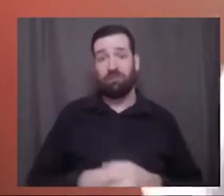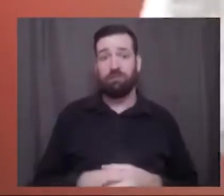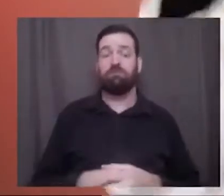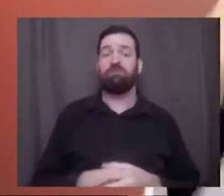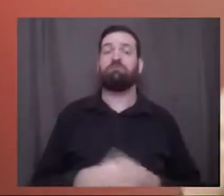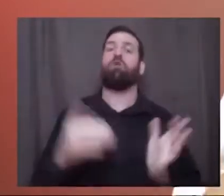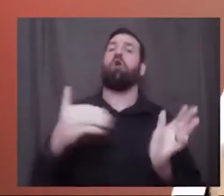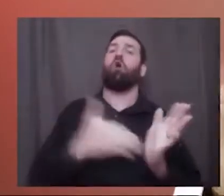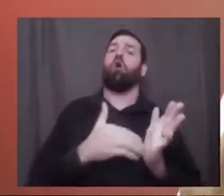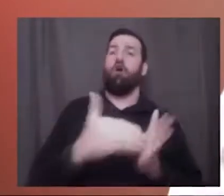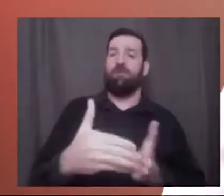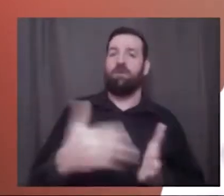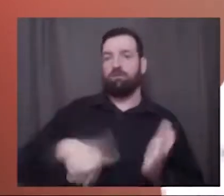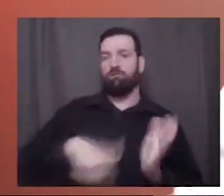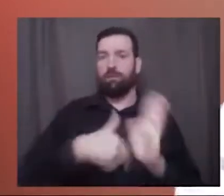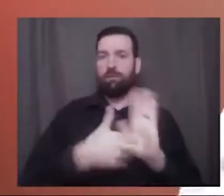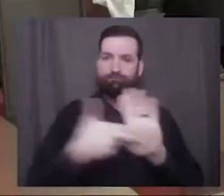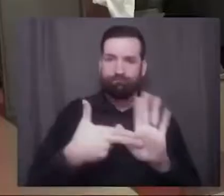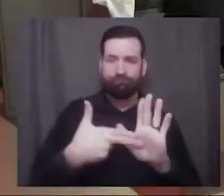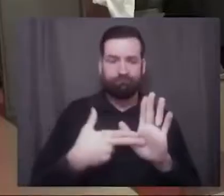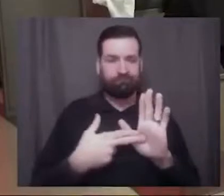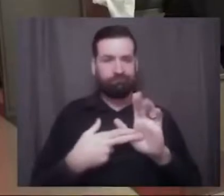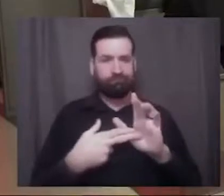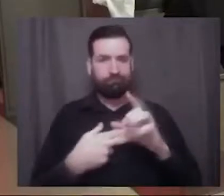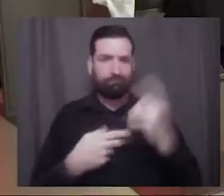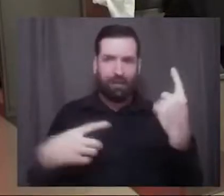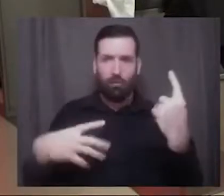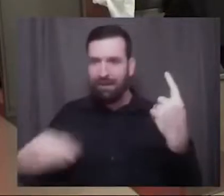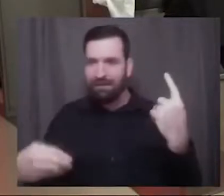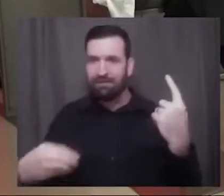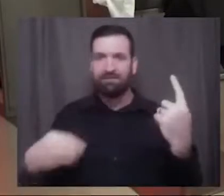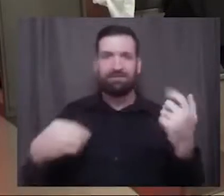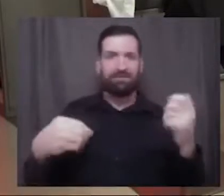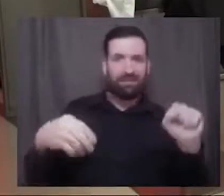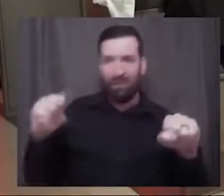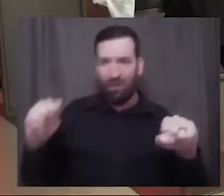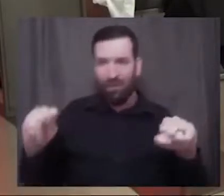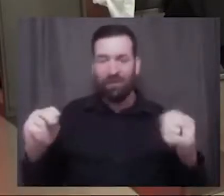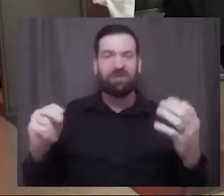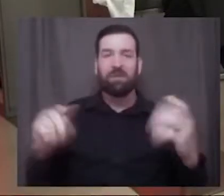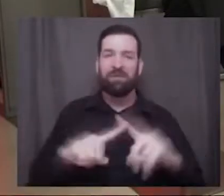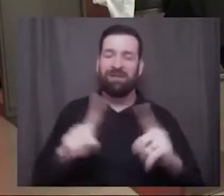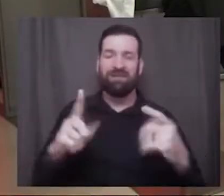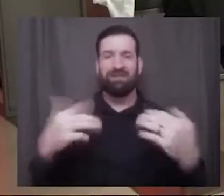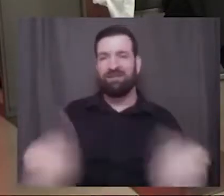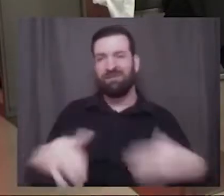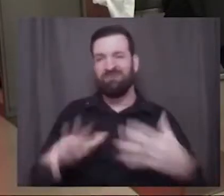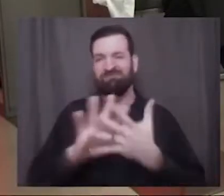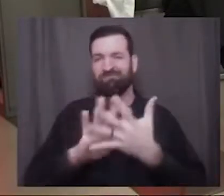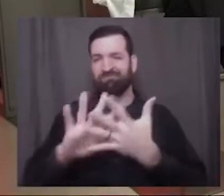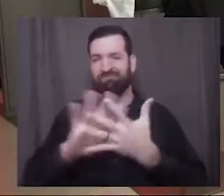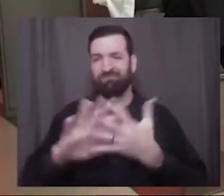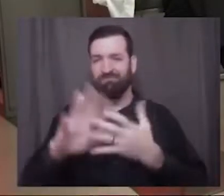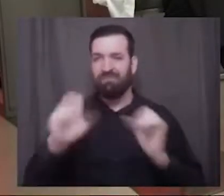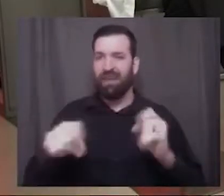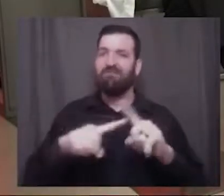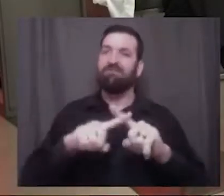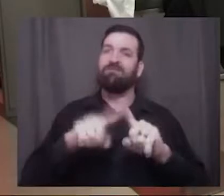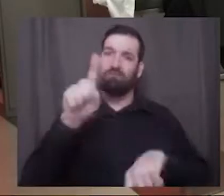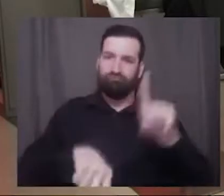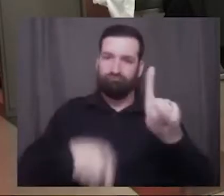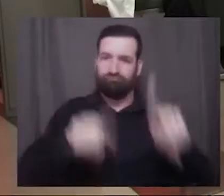it as black or white. Right. Black or white. But the answer is there's a whole lot going on in between, and you can really individualize that, and we have the technology and